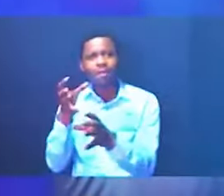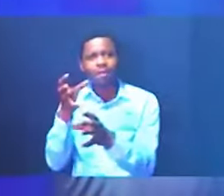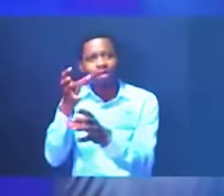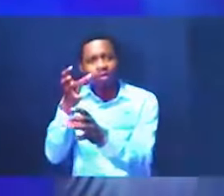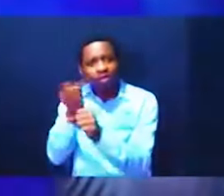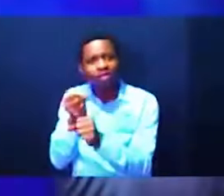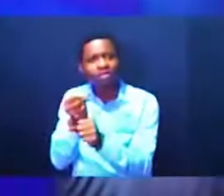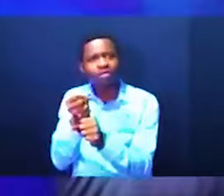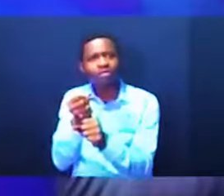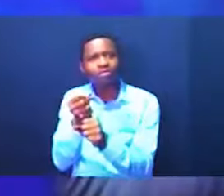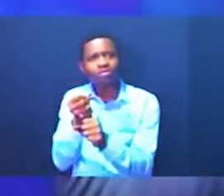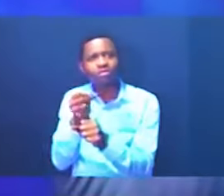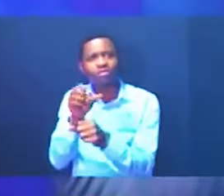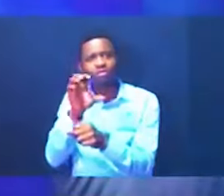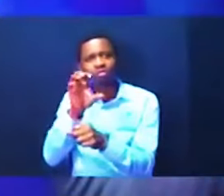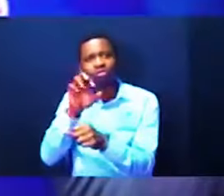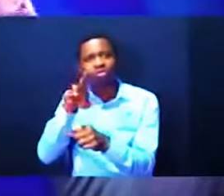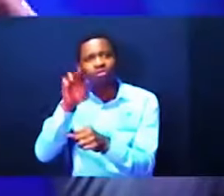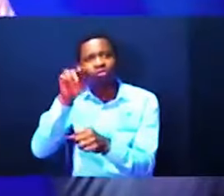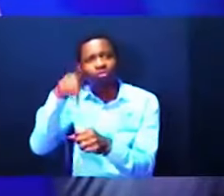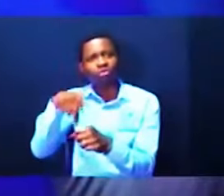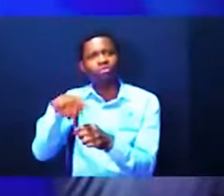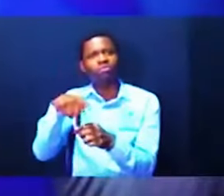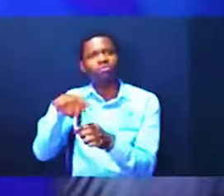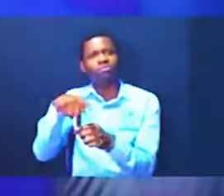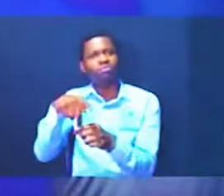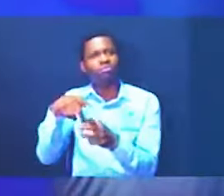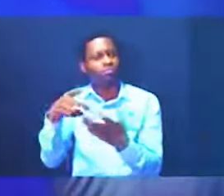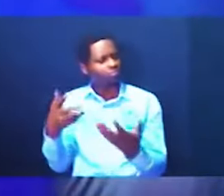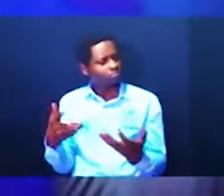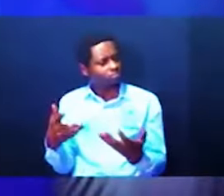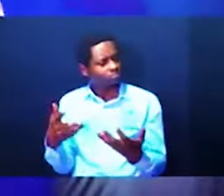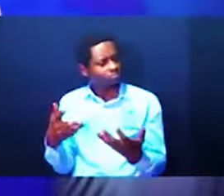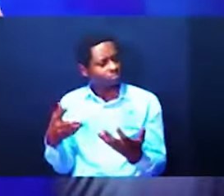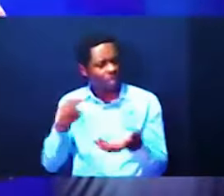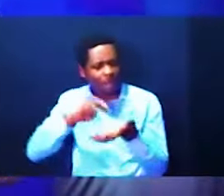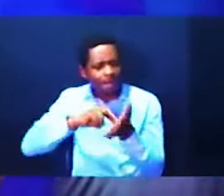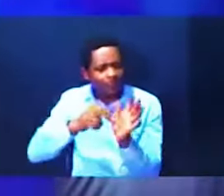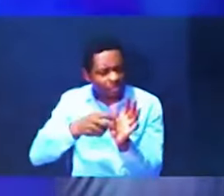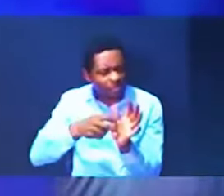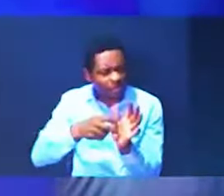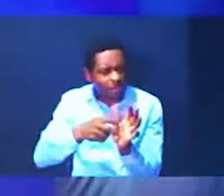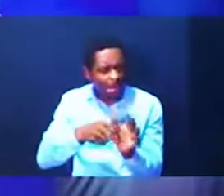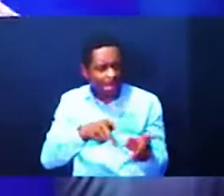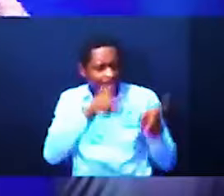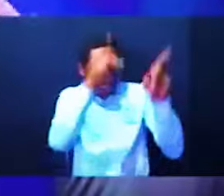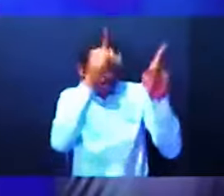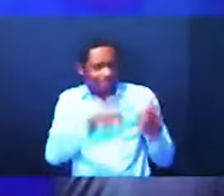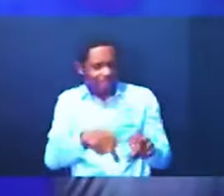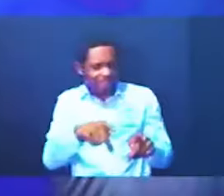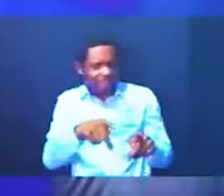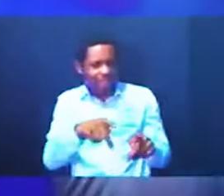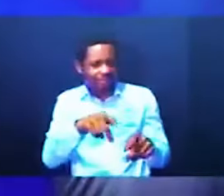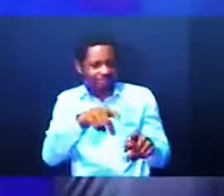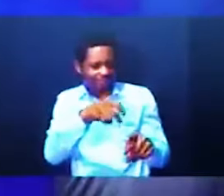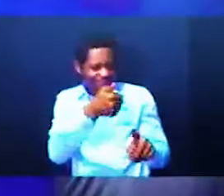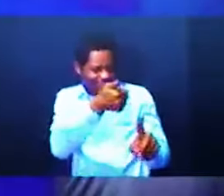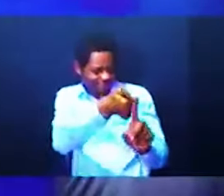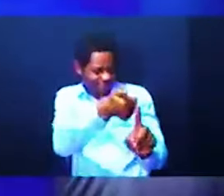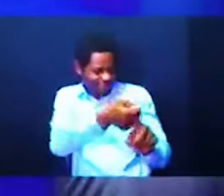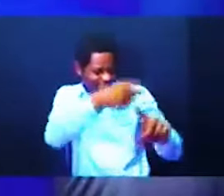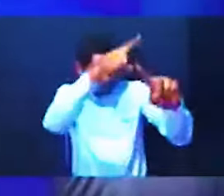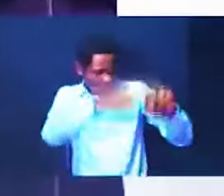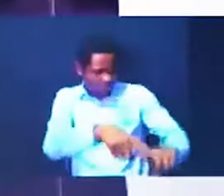see that the yields are totally different. Some will yield 60, others will yield 100.